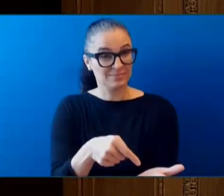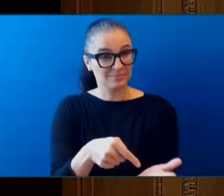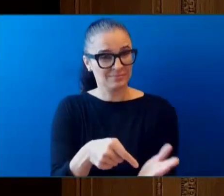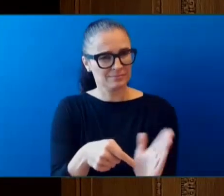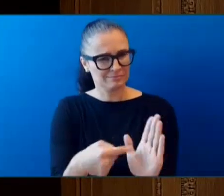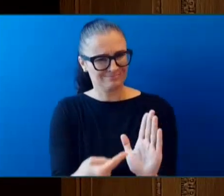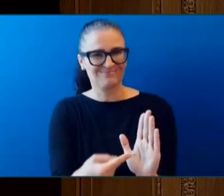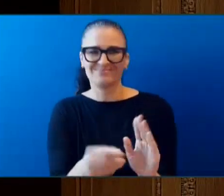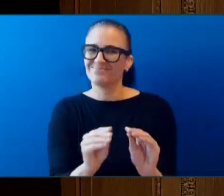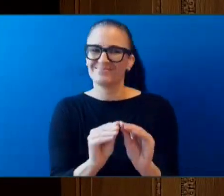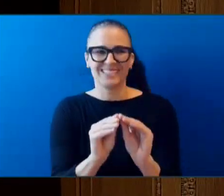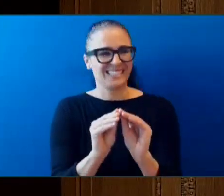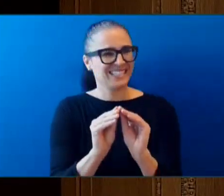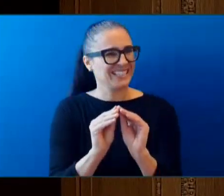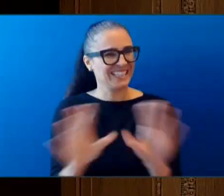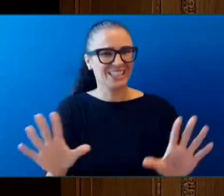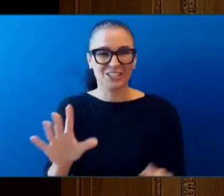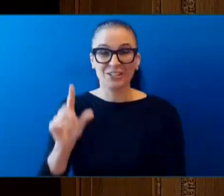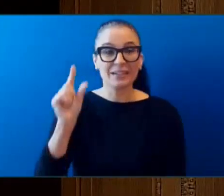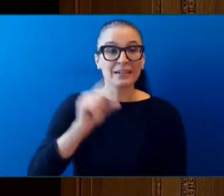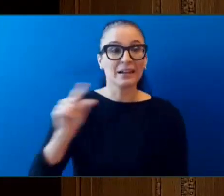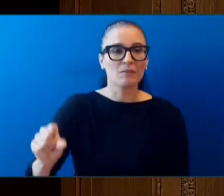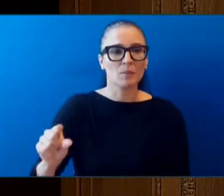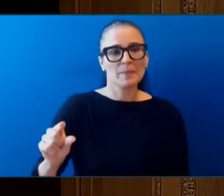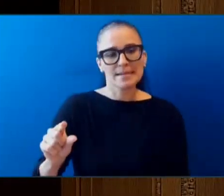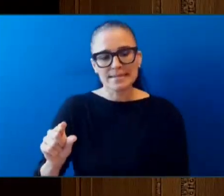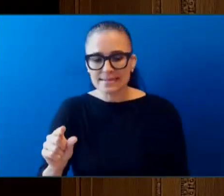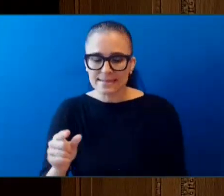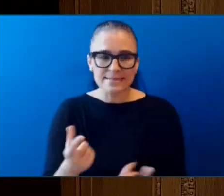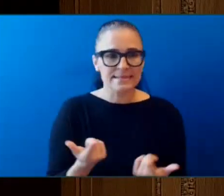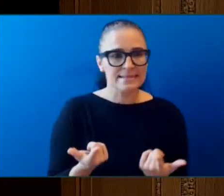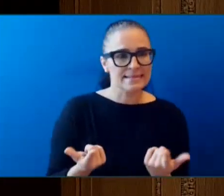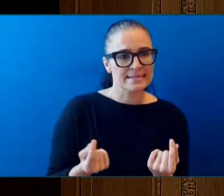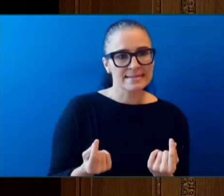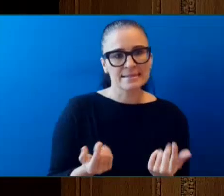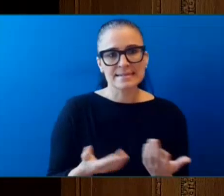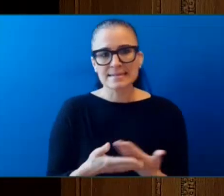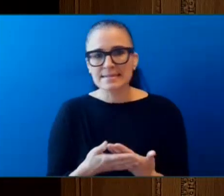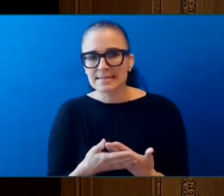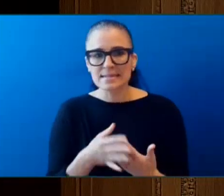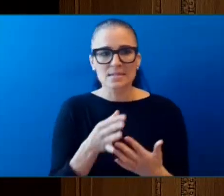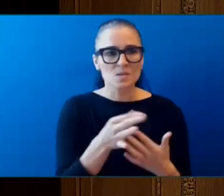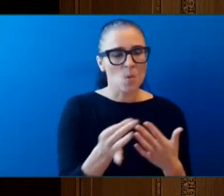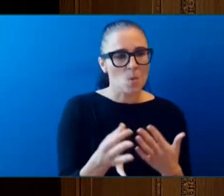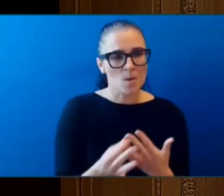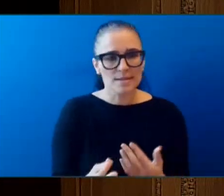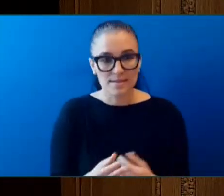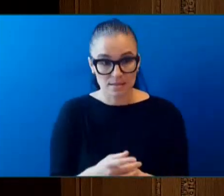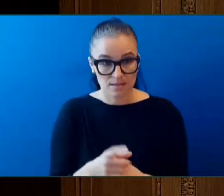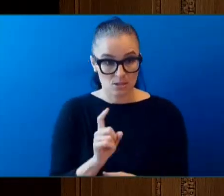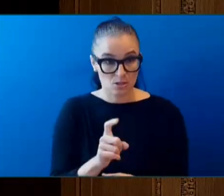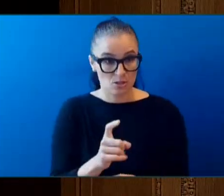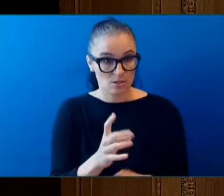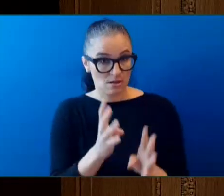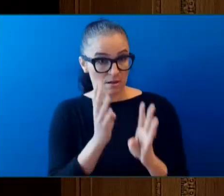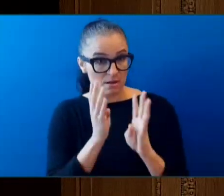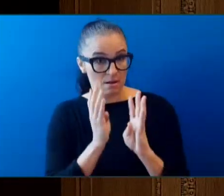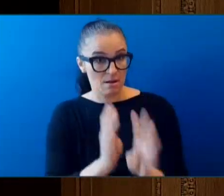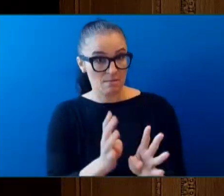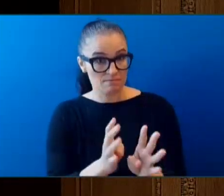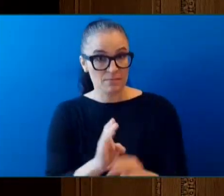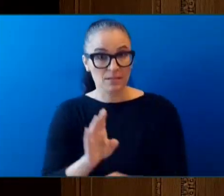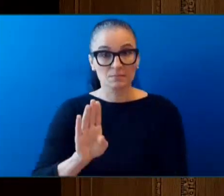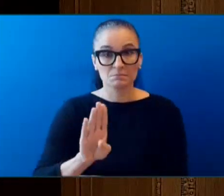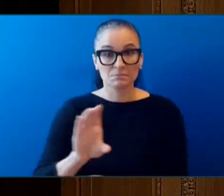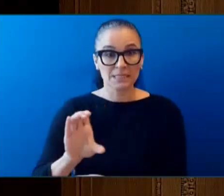one hand, respecting the independent jurisdictional authority of the BCUC, or providing a direction